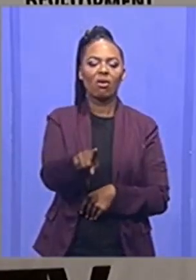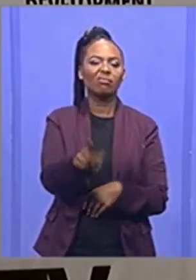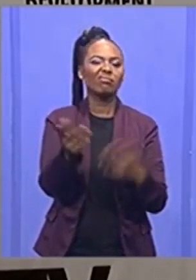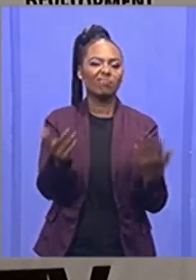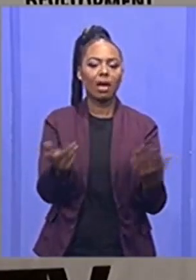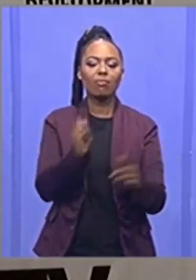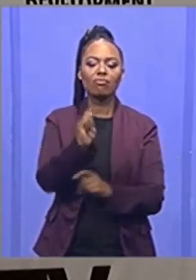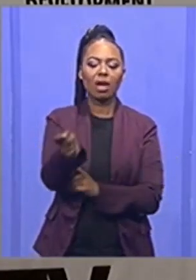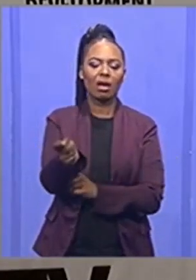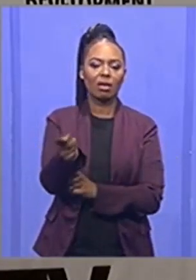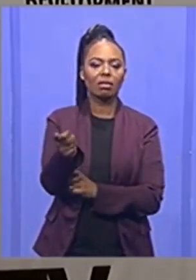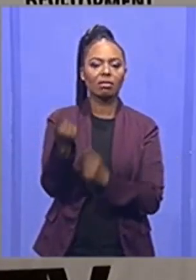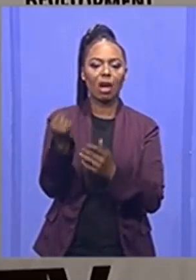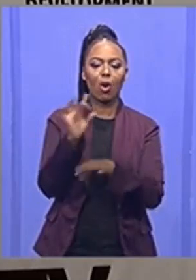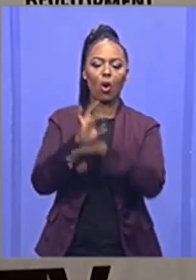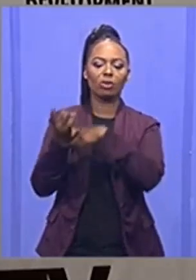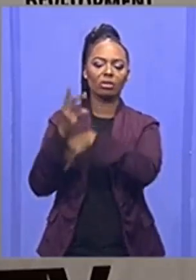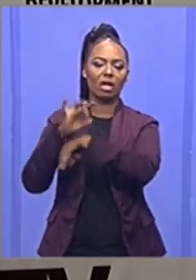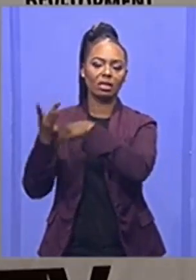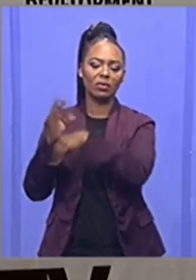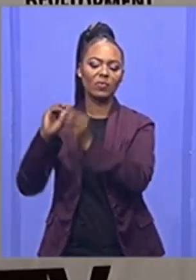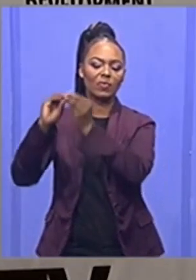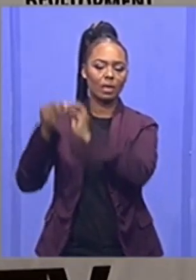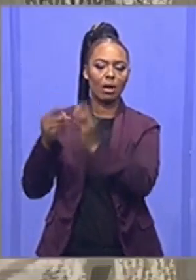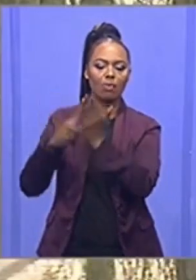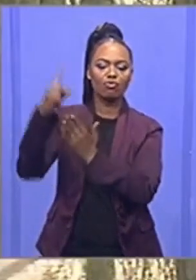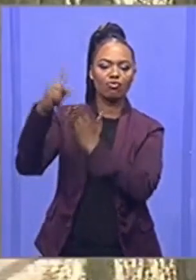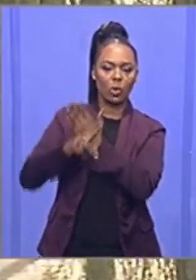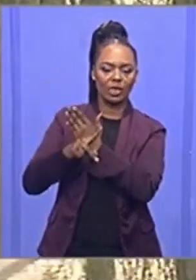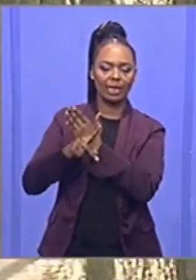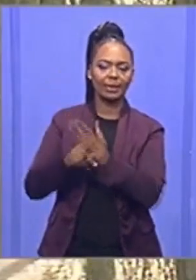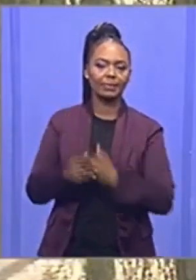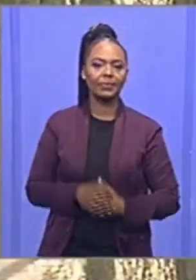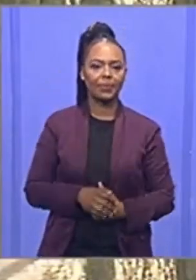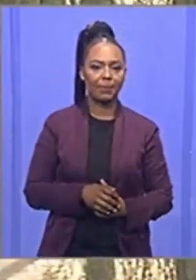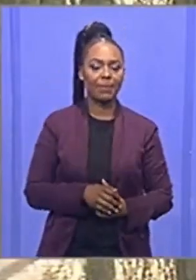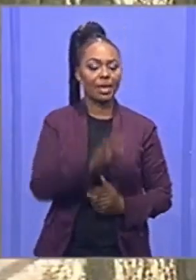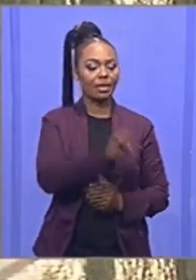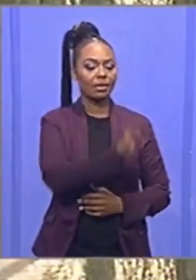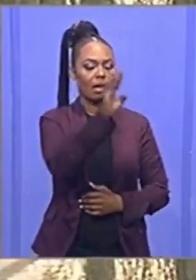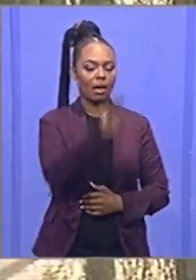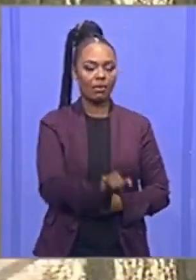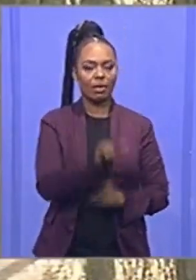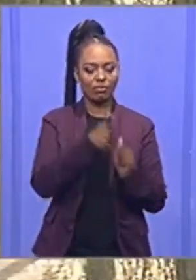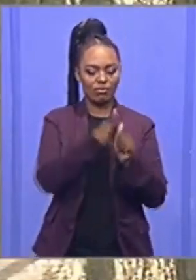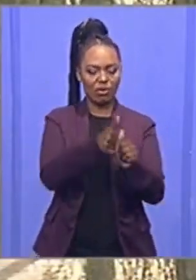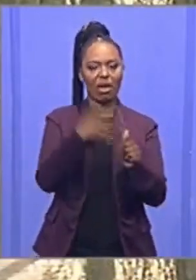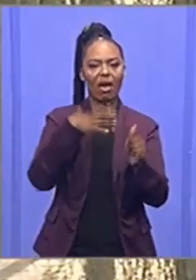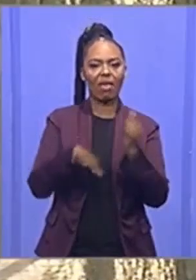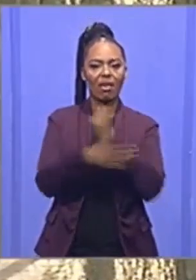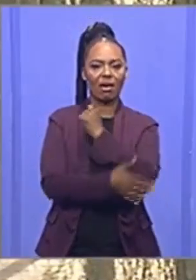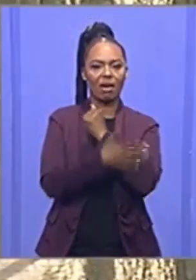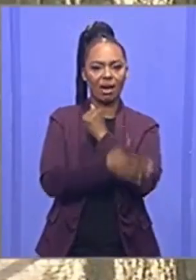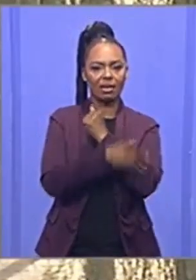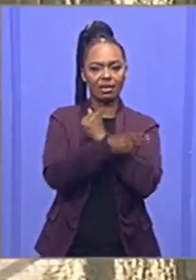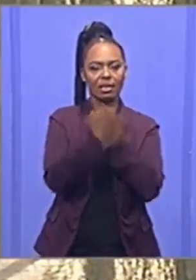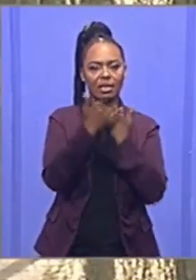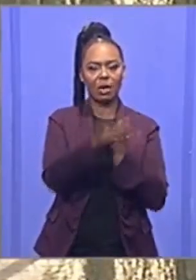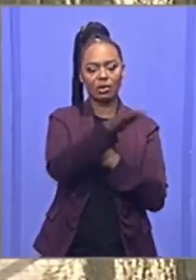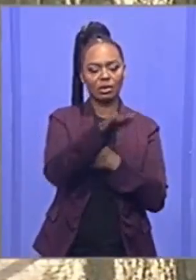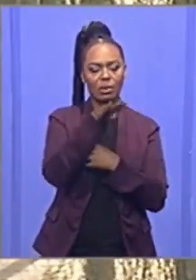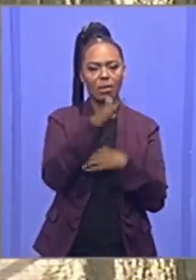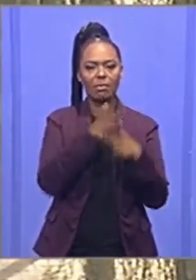pay the consultant to develop the project where it is. Afrika Borwa e sala morago dikgato tsa dinaga di etsa Zimbabwe tseo di dirileng